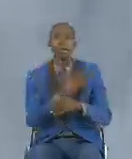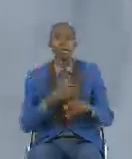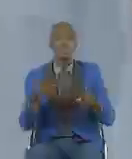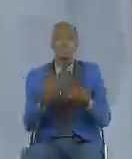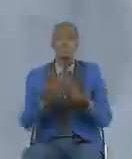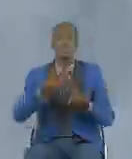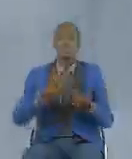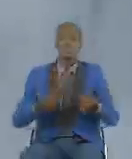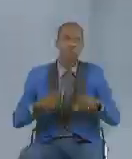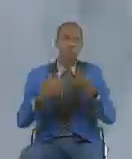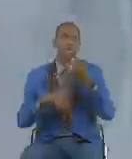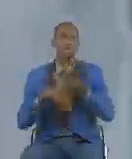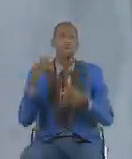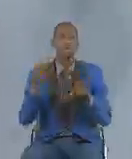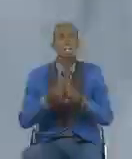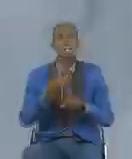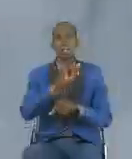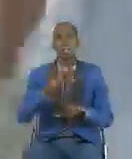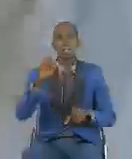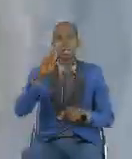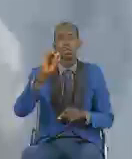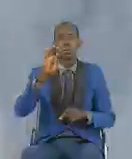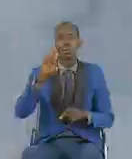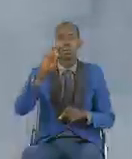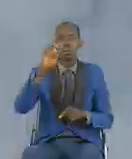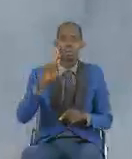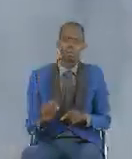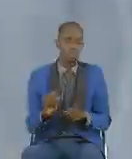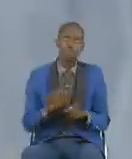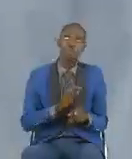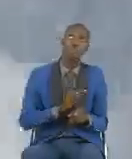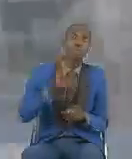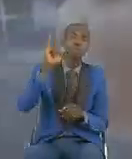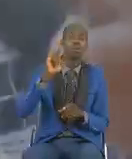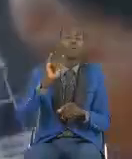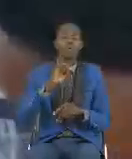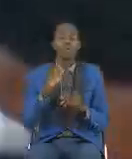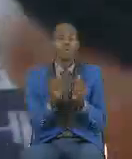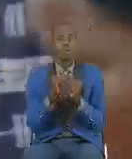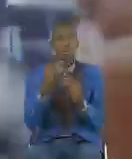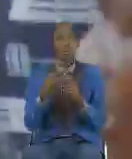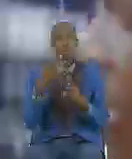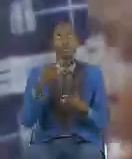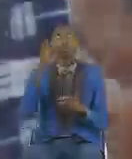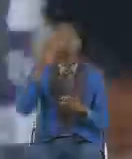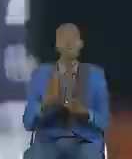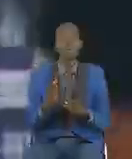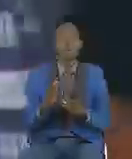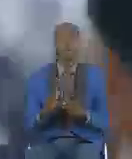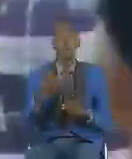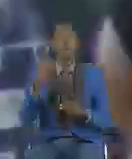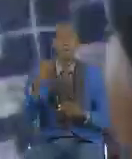like a rocket with the word of God. The word,